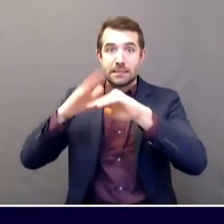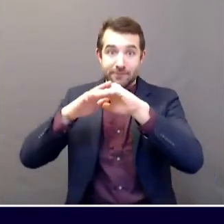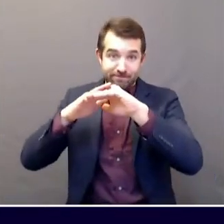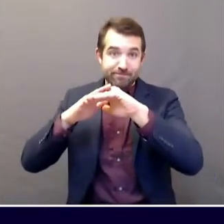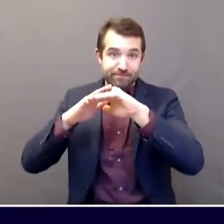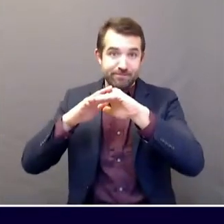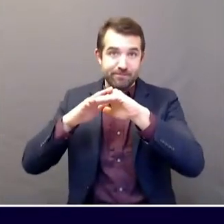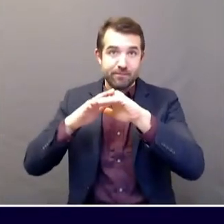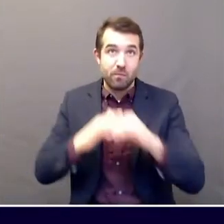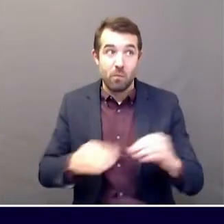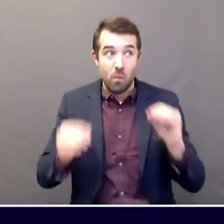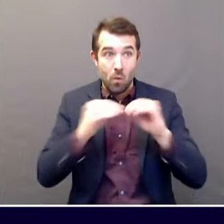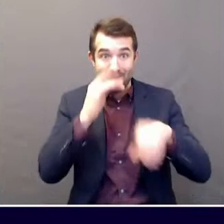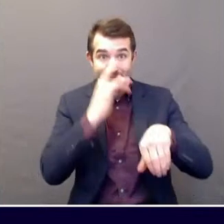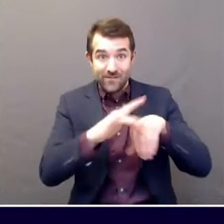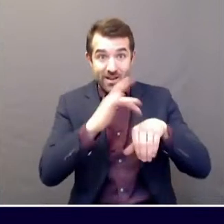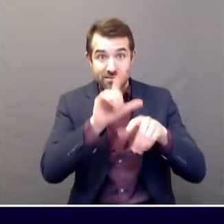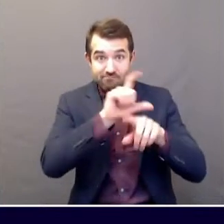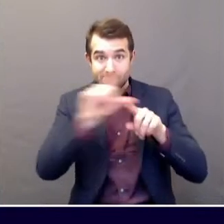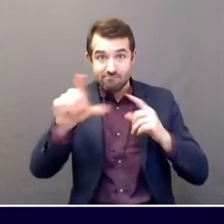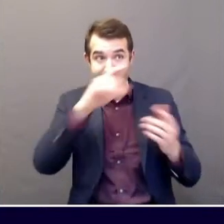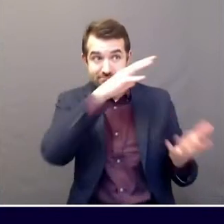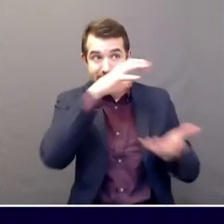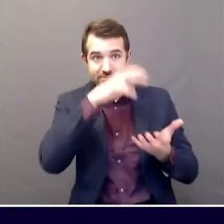available, but it will continue to take time.